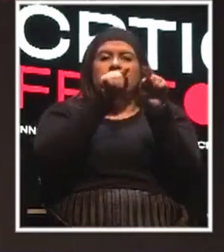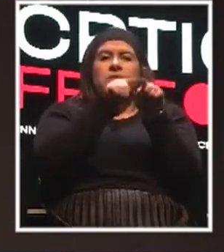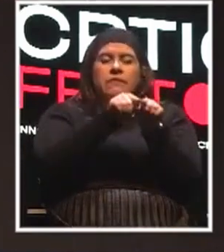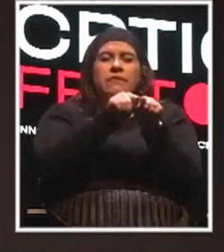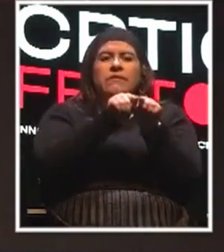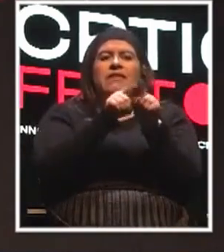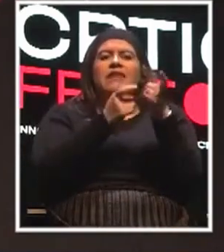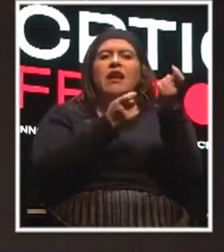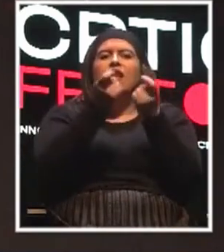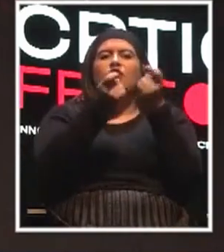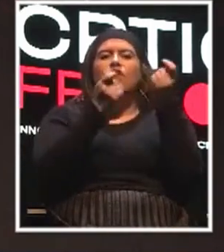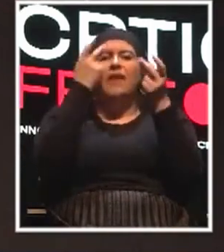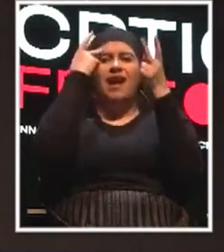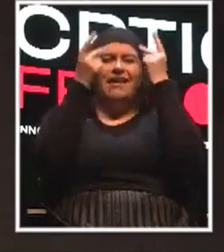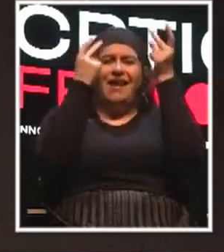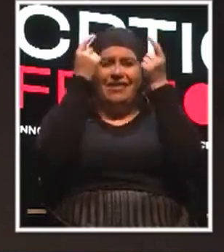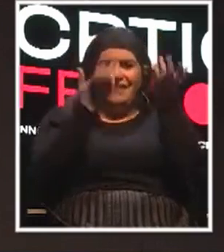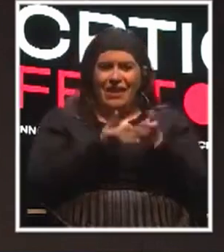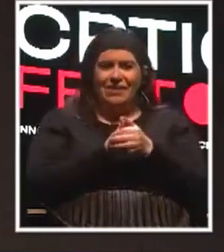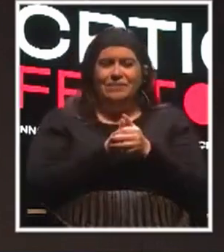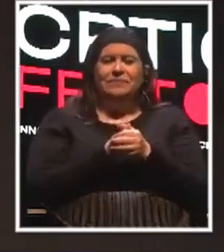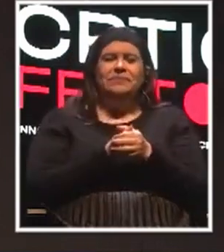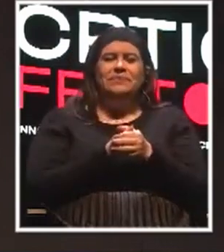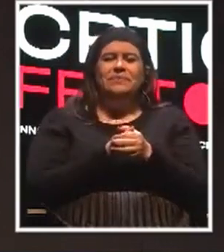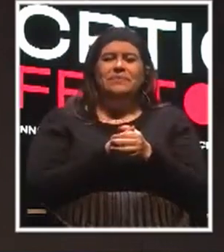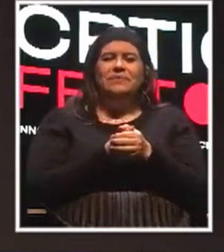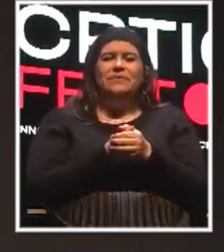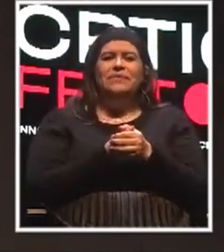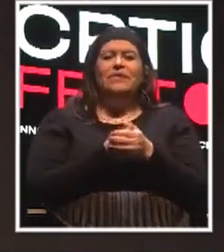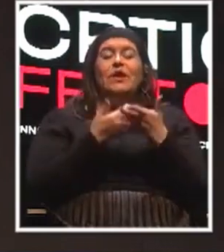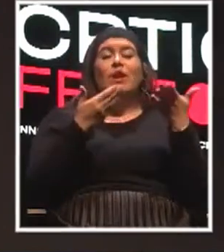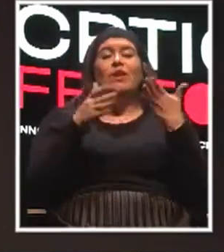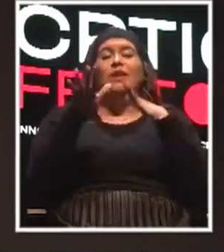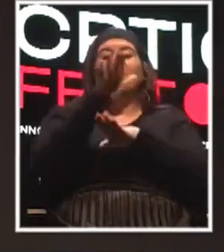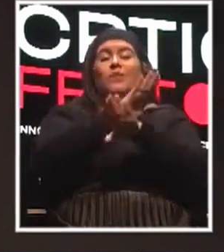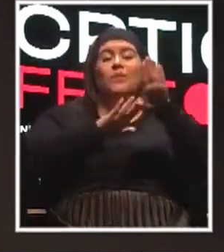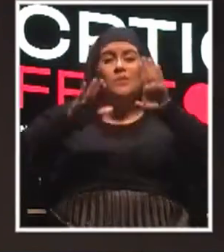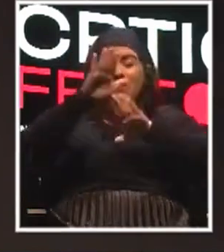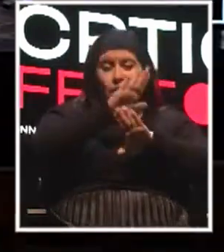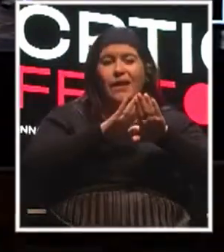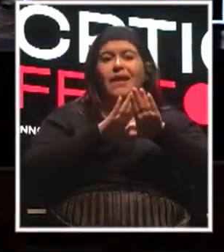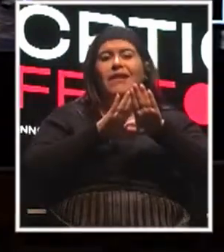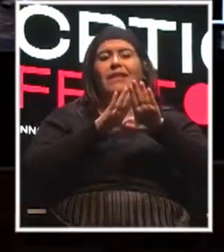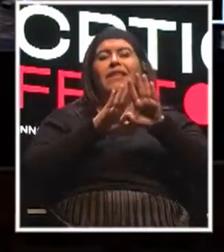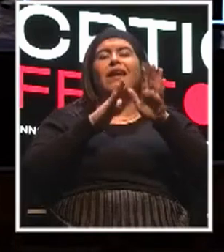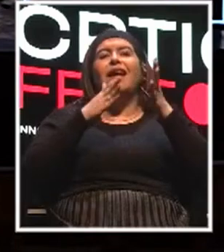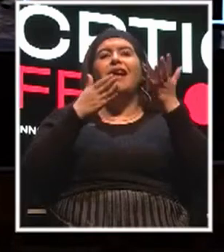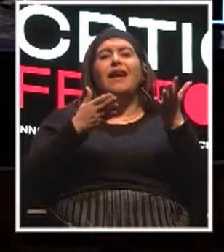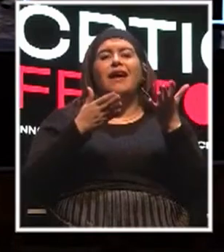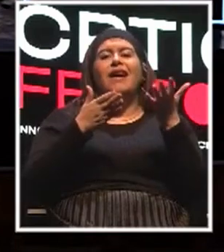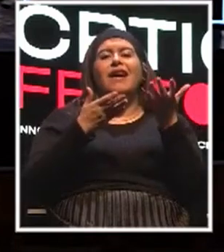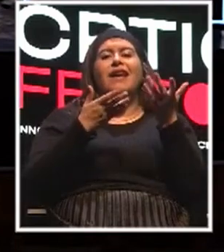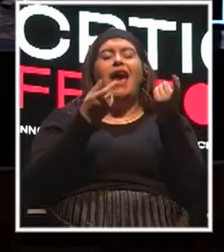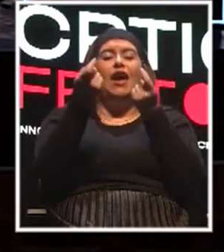this is the gatekeeper's economy, right? movie studios, TV